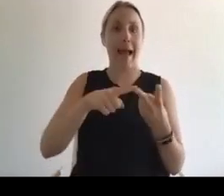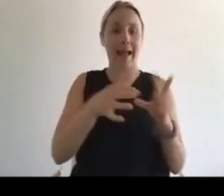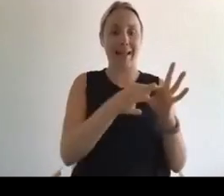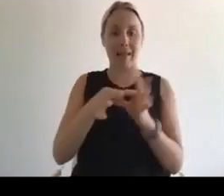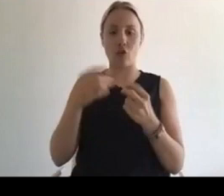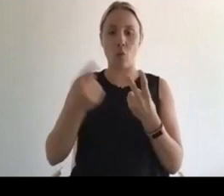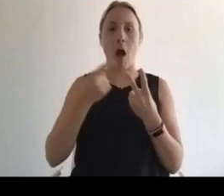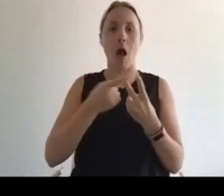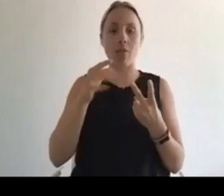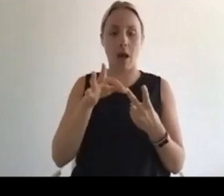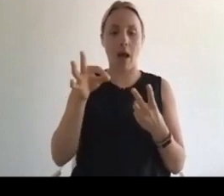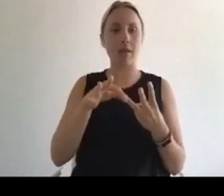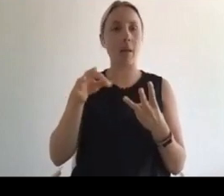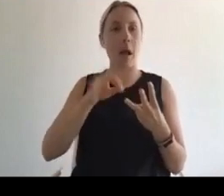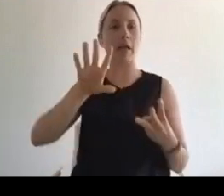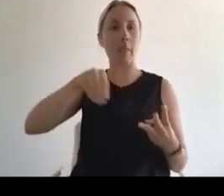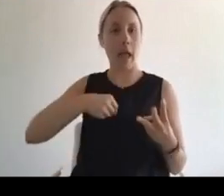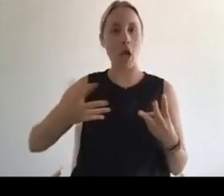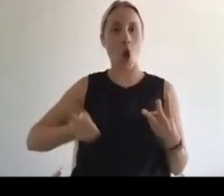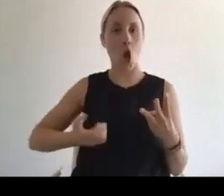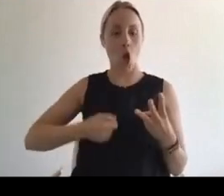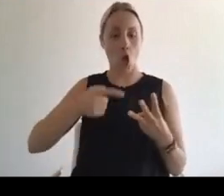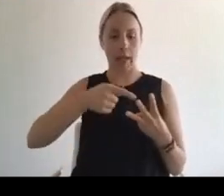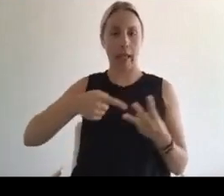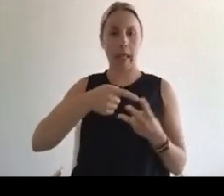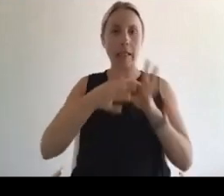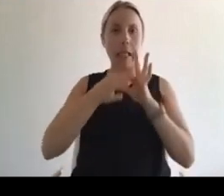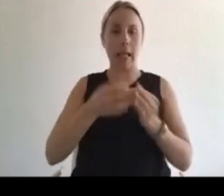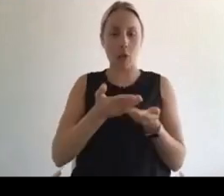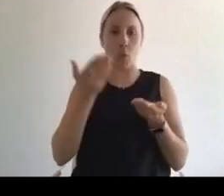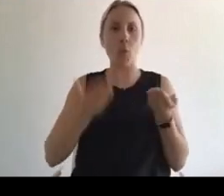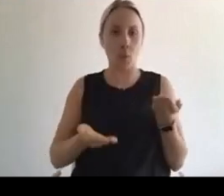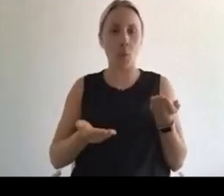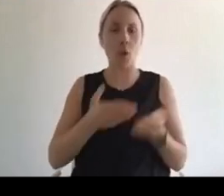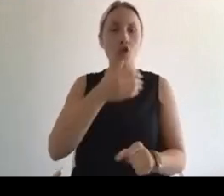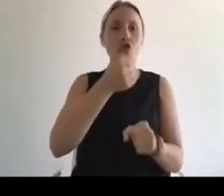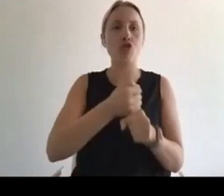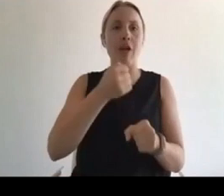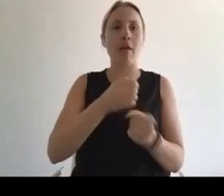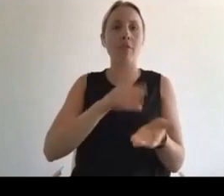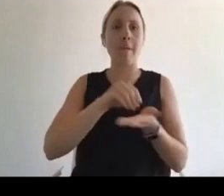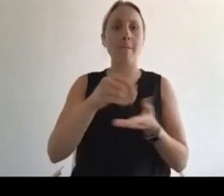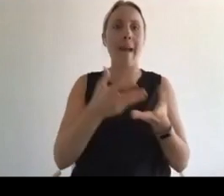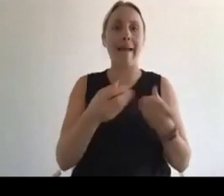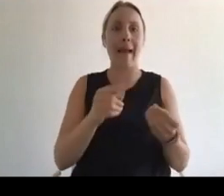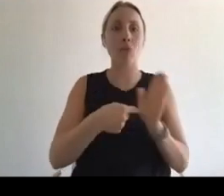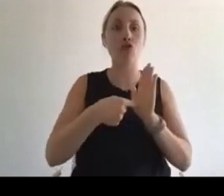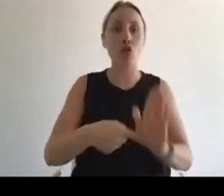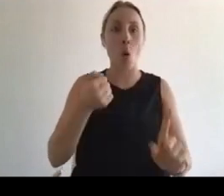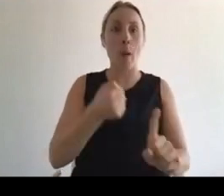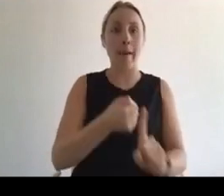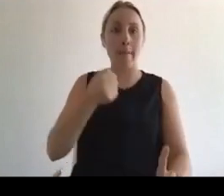aspects of pay and earnings, because in many ways, the gender pension gap represents the impact of discrimination and